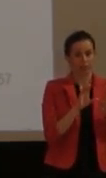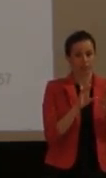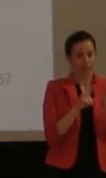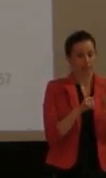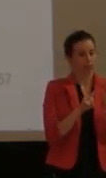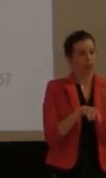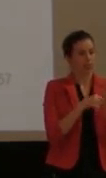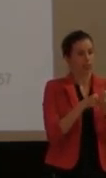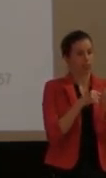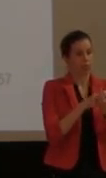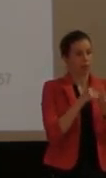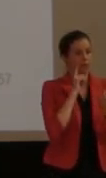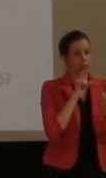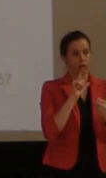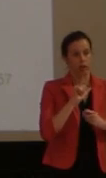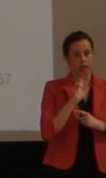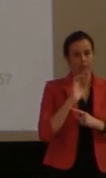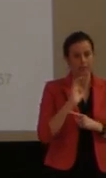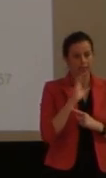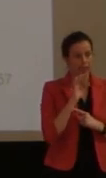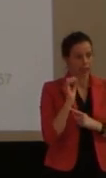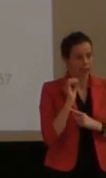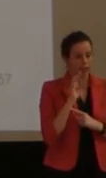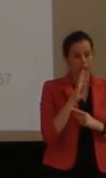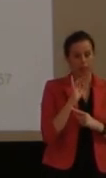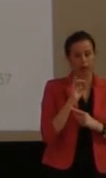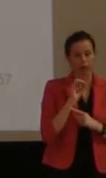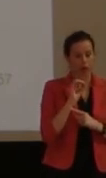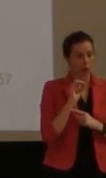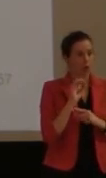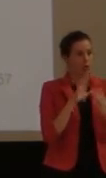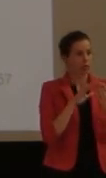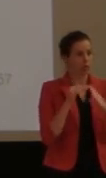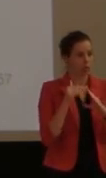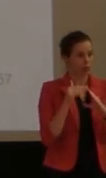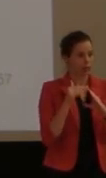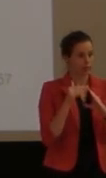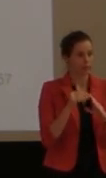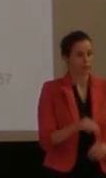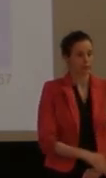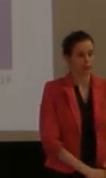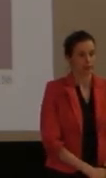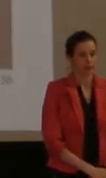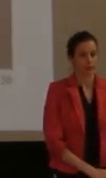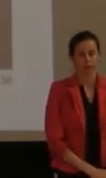support for convenings of ELSI and bioethics communities.